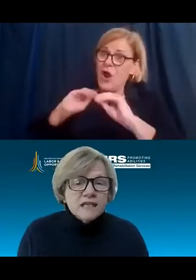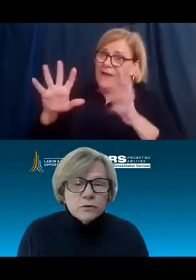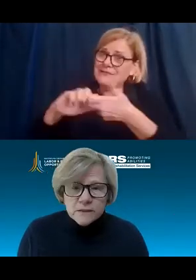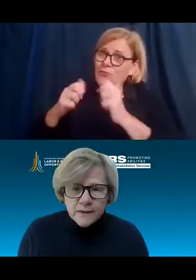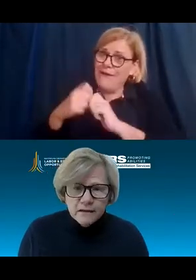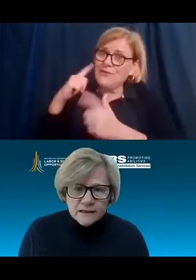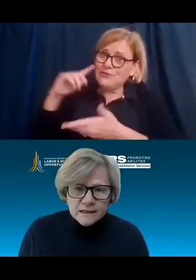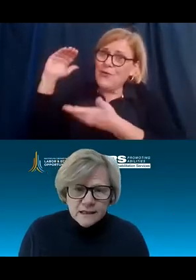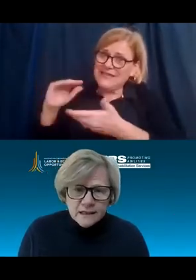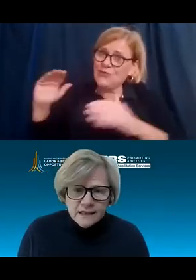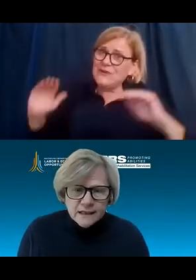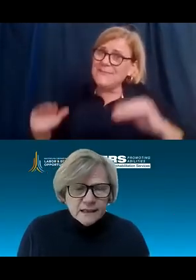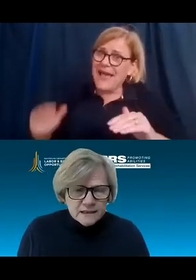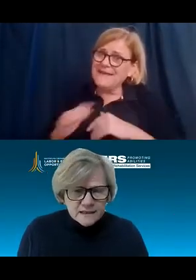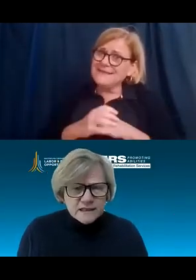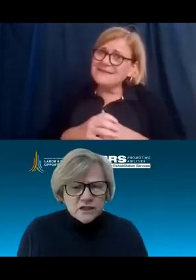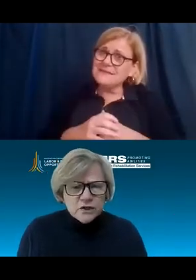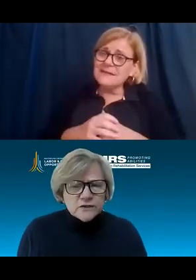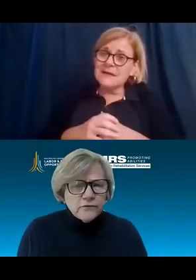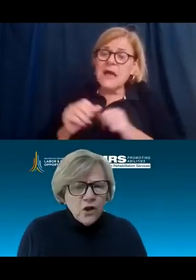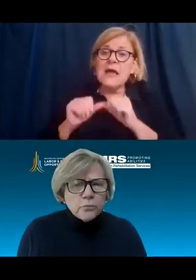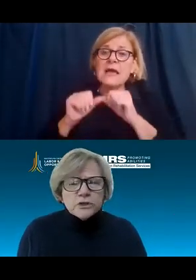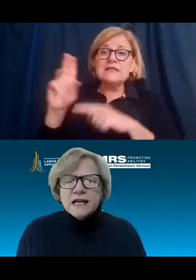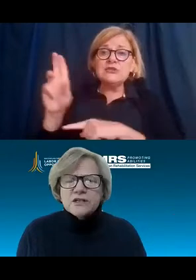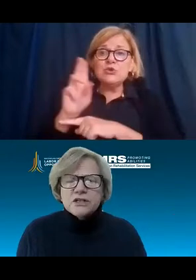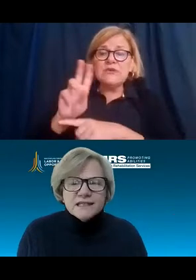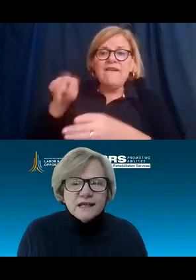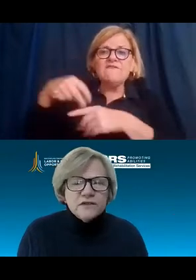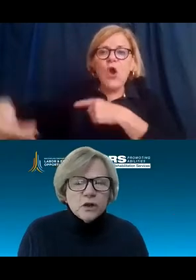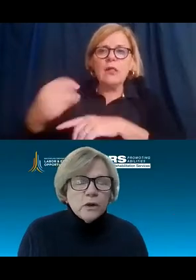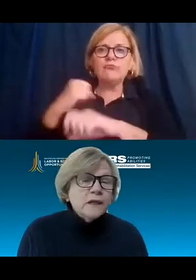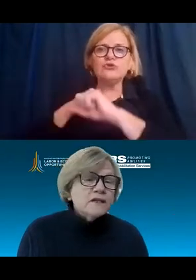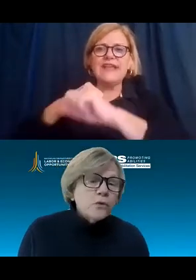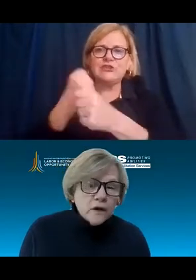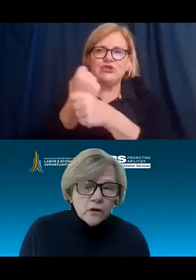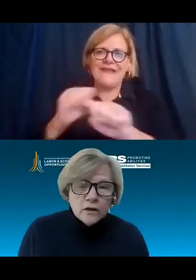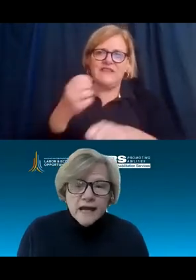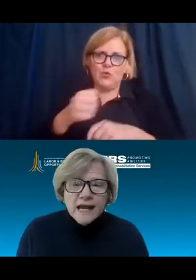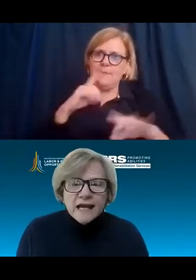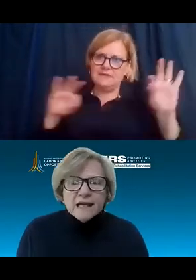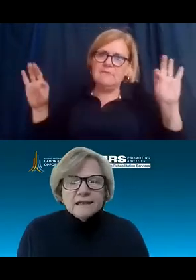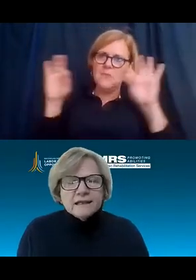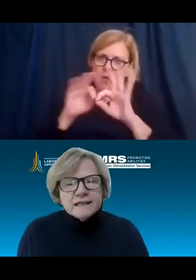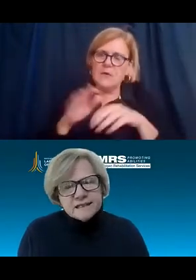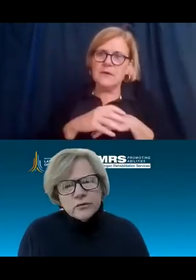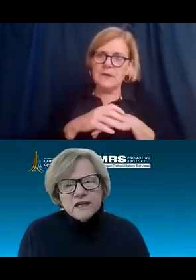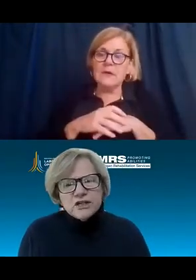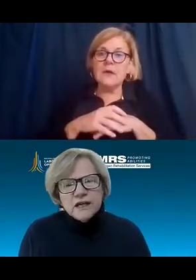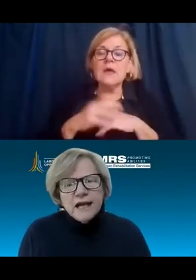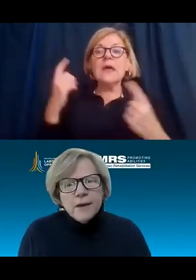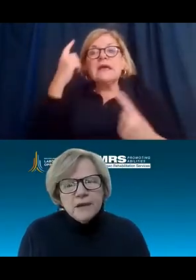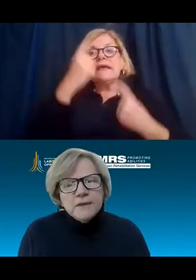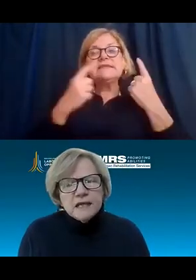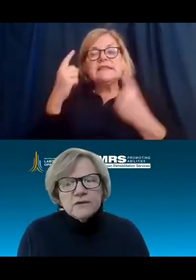with decreased balance. Consistent use of fall protection safety equipment is critical, and